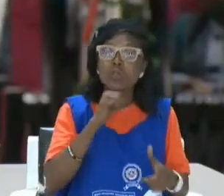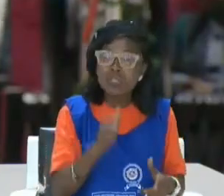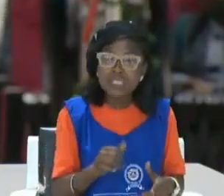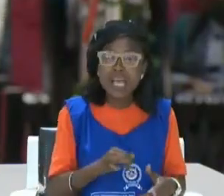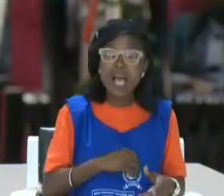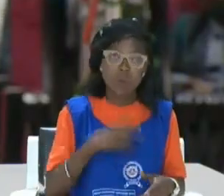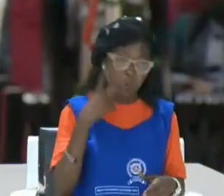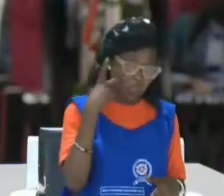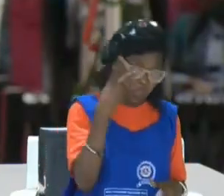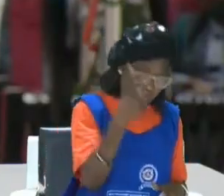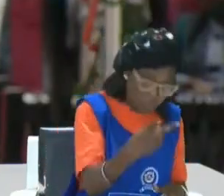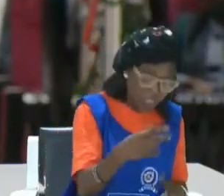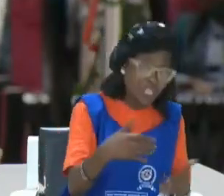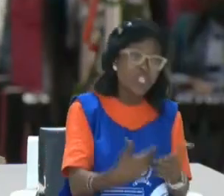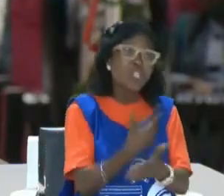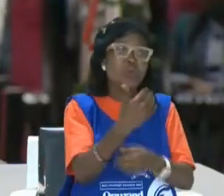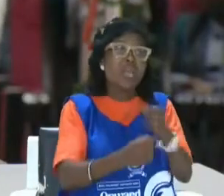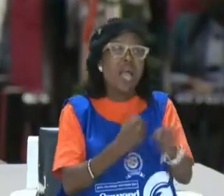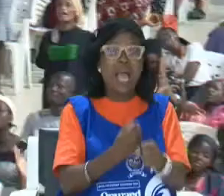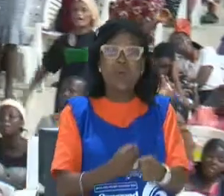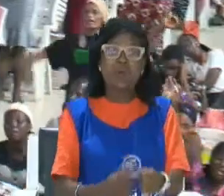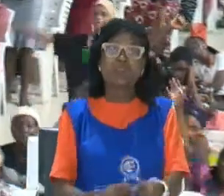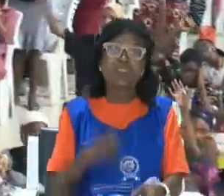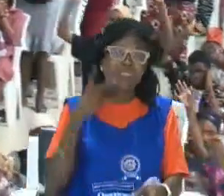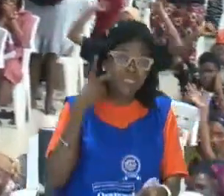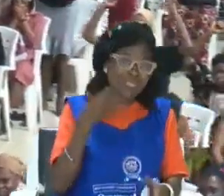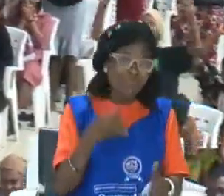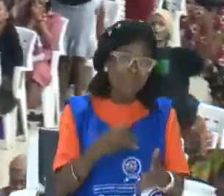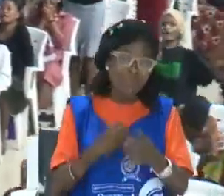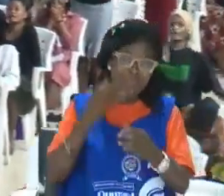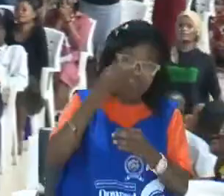And I will see you in the new year.